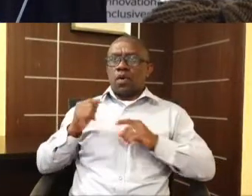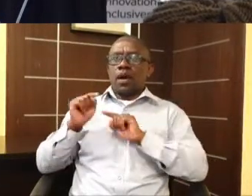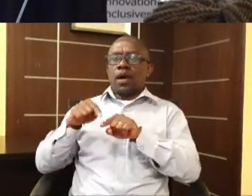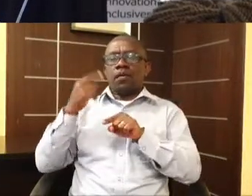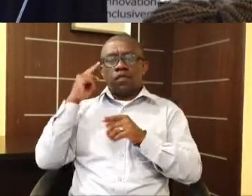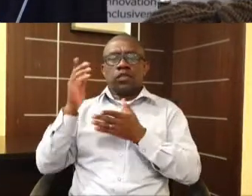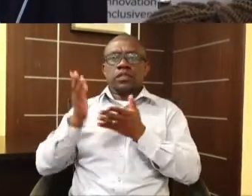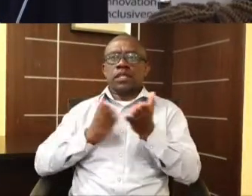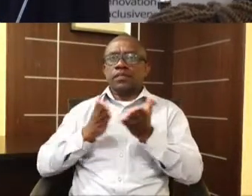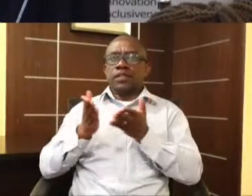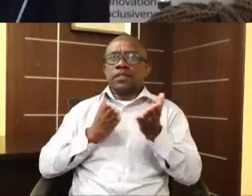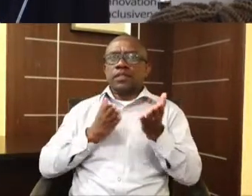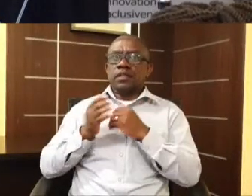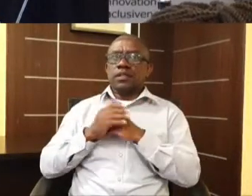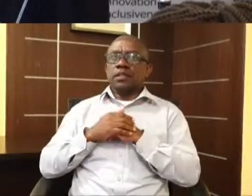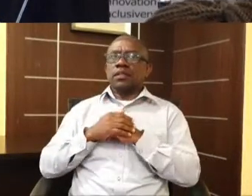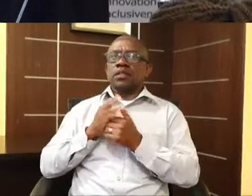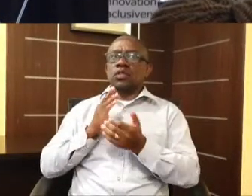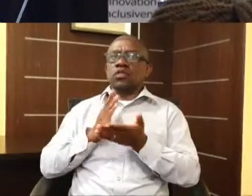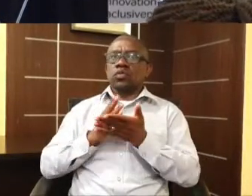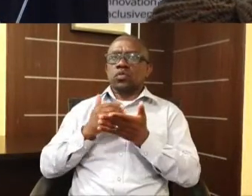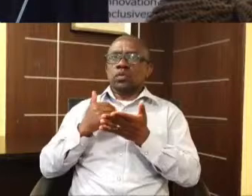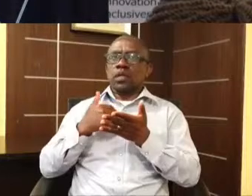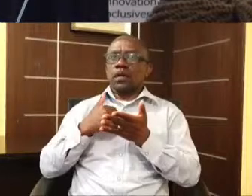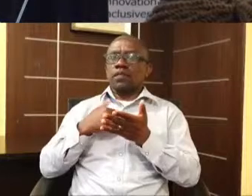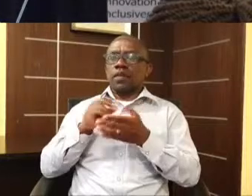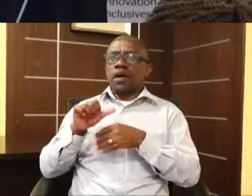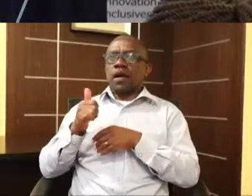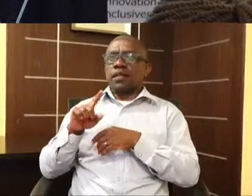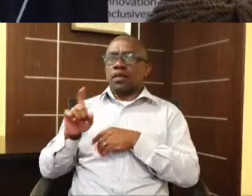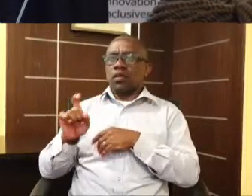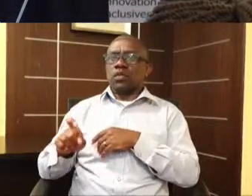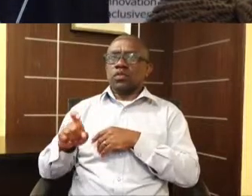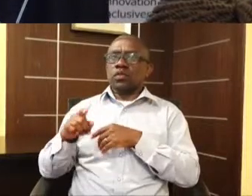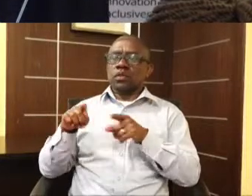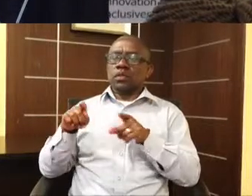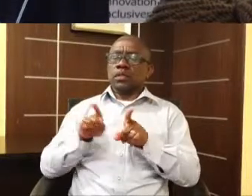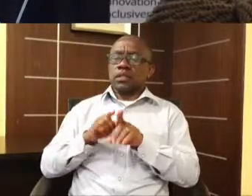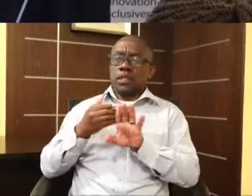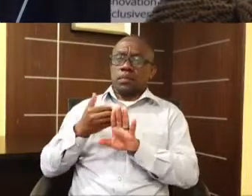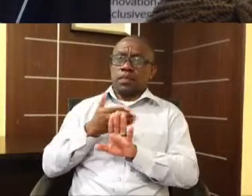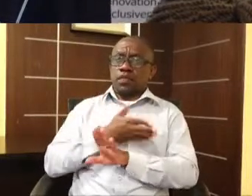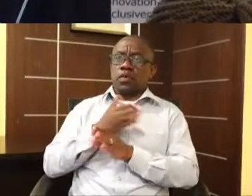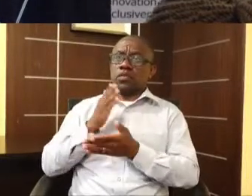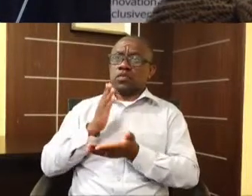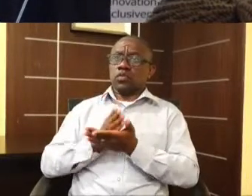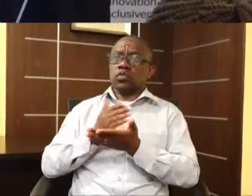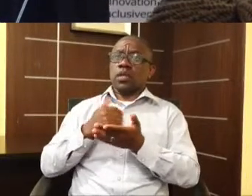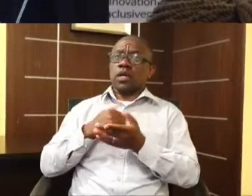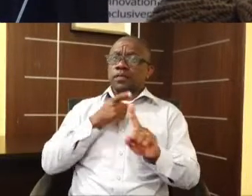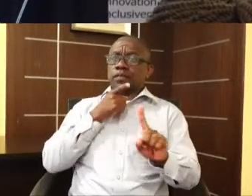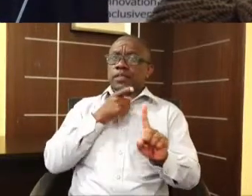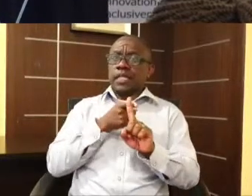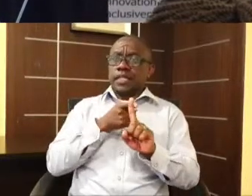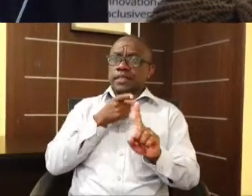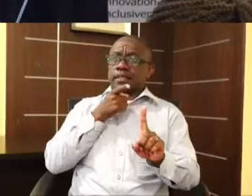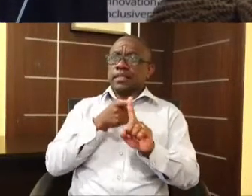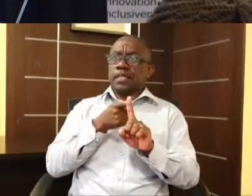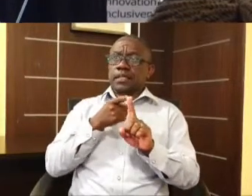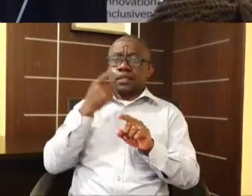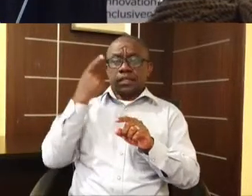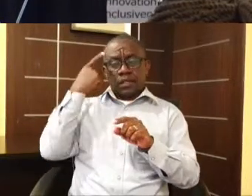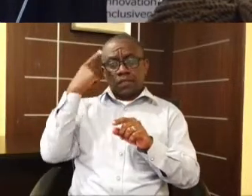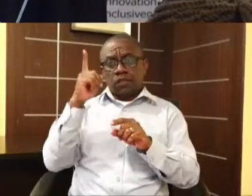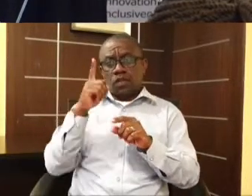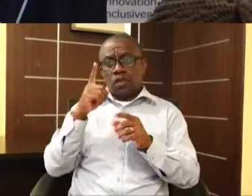services. And I mean, just to couple up with the question that was asked earlier on, yes, we do have a target. We have a target for the